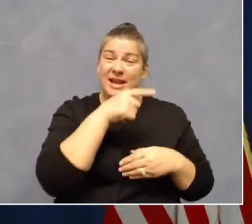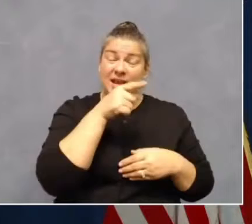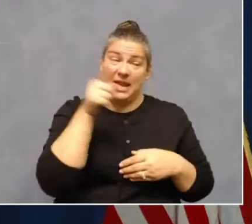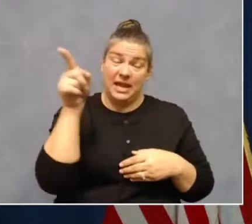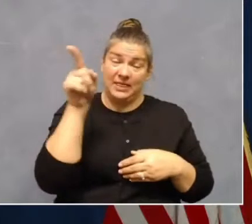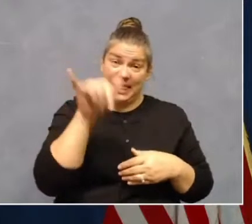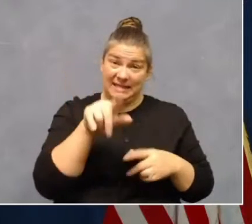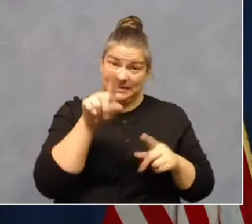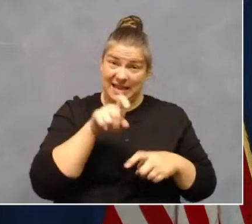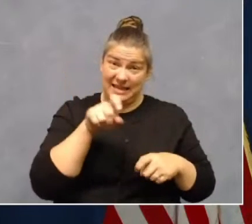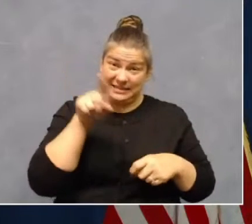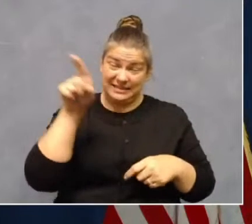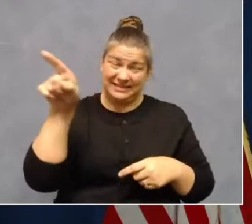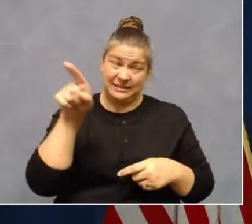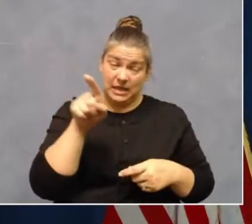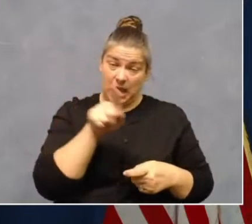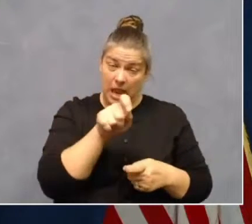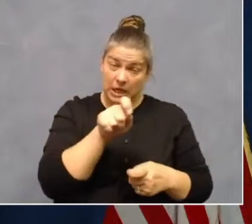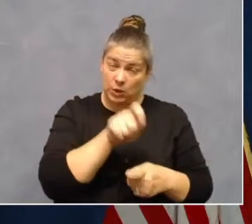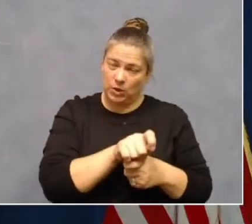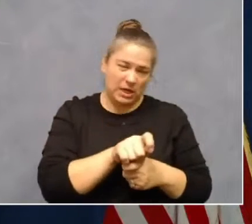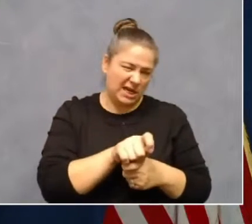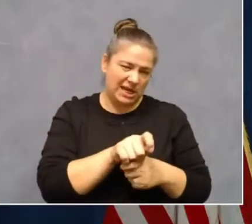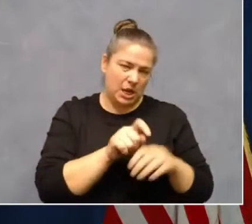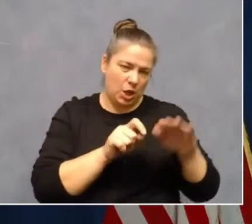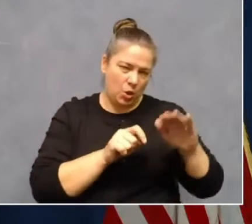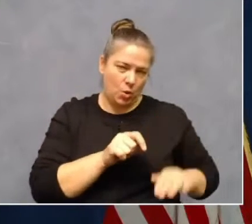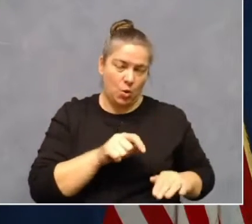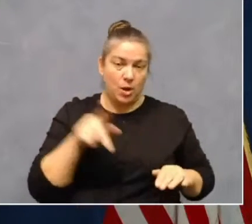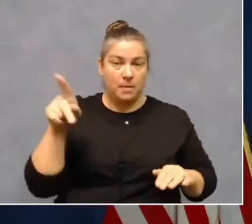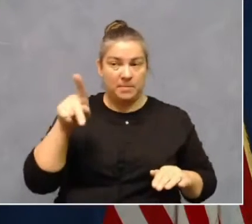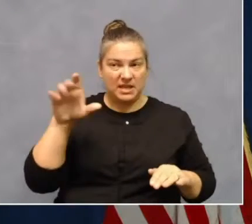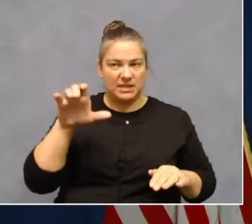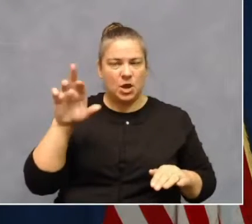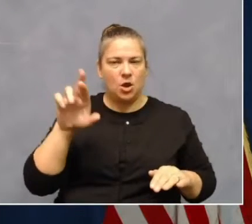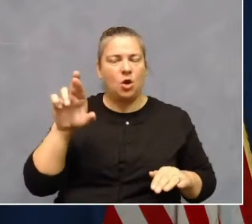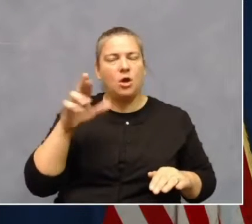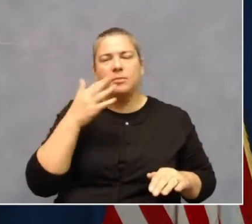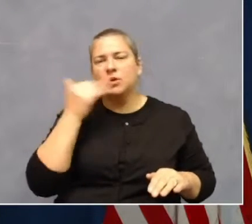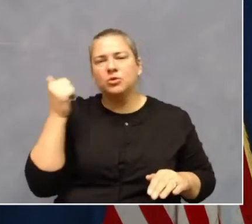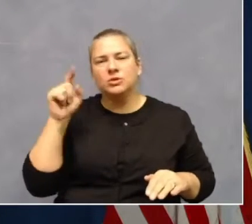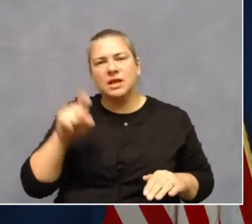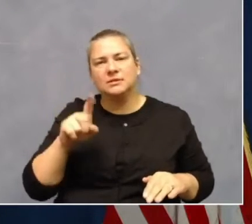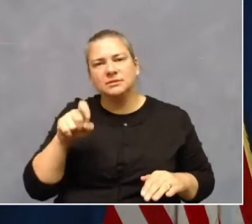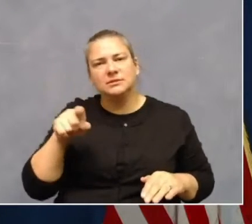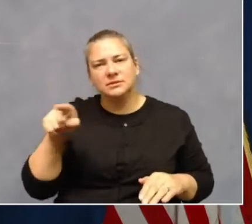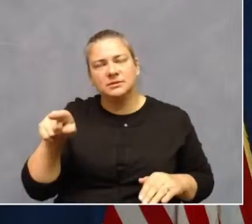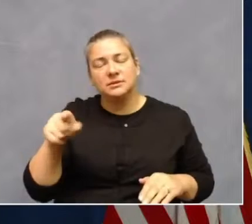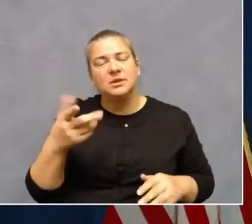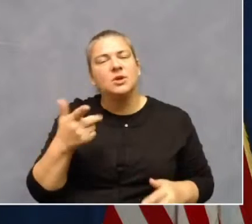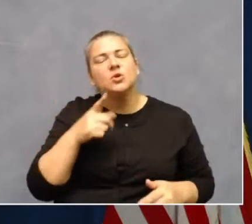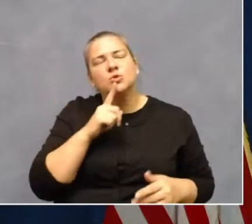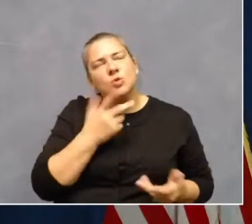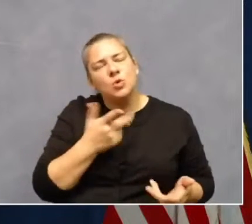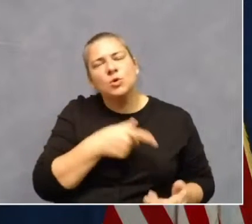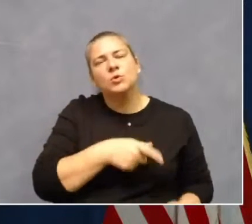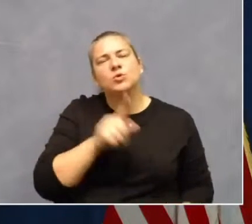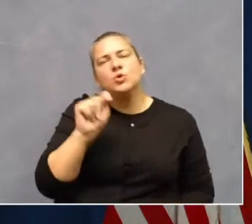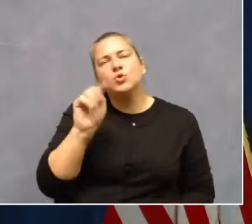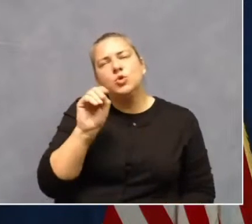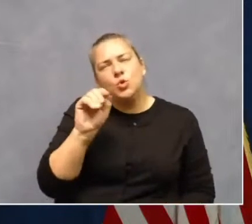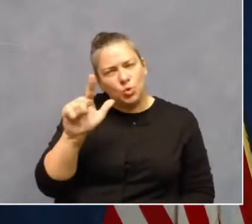lower than the PCR test. And so it can only be a tool where we have to understand